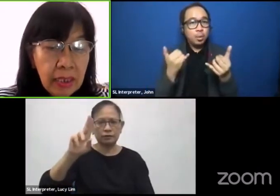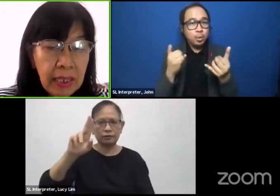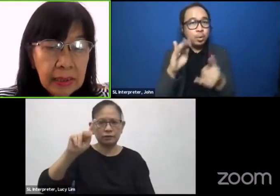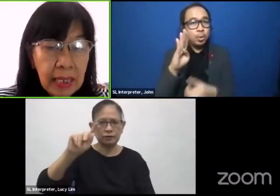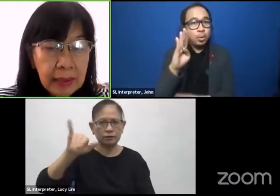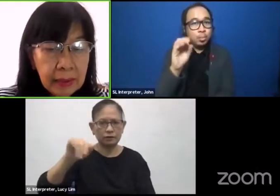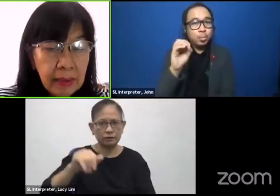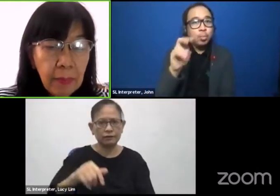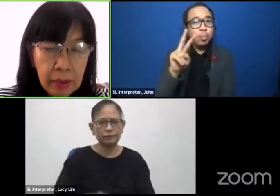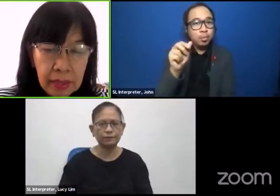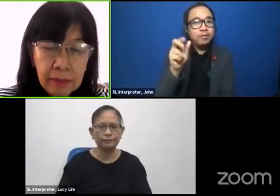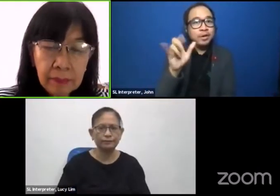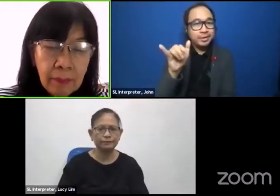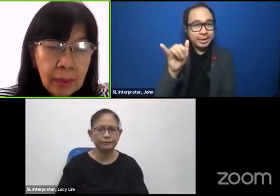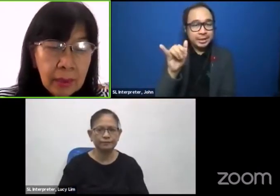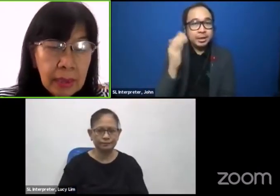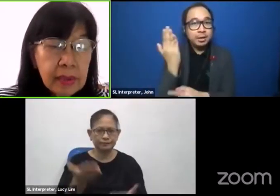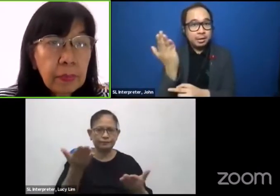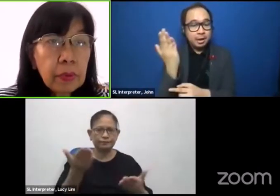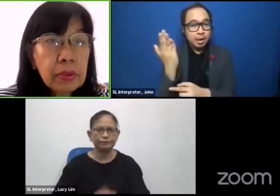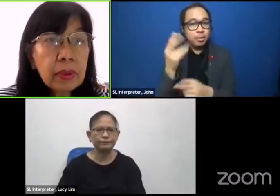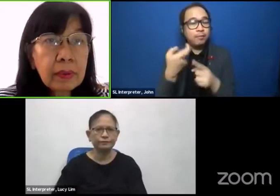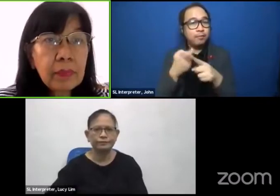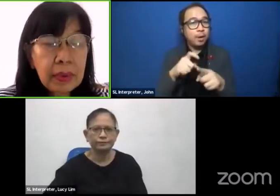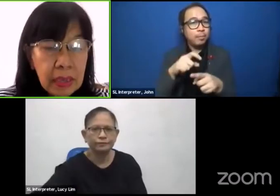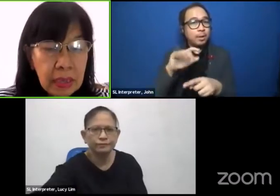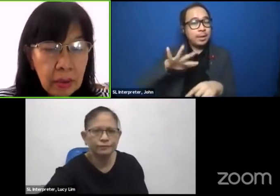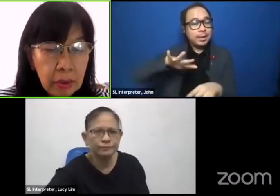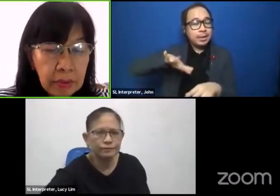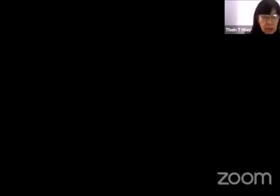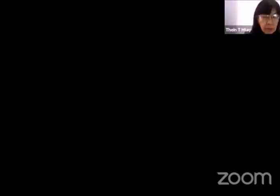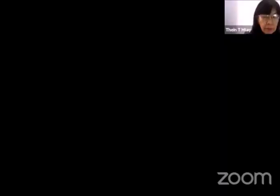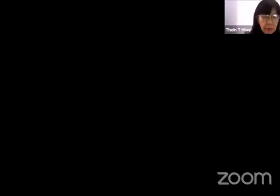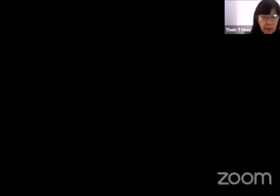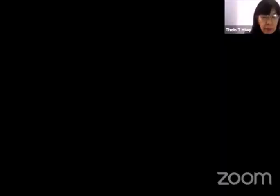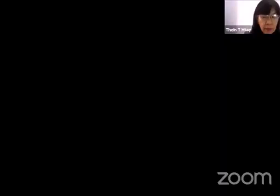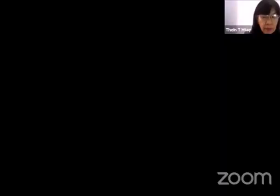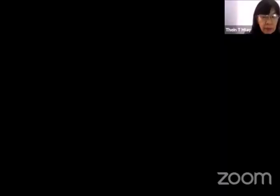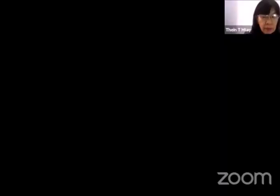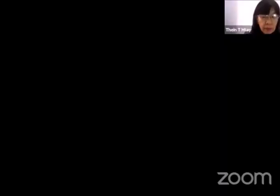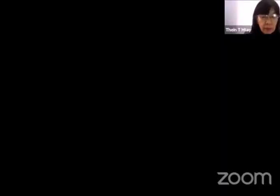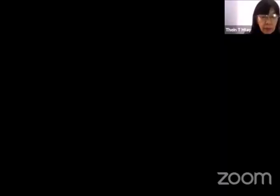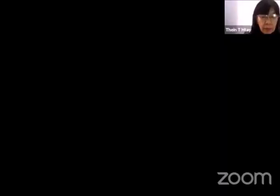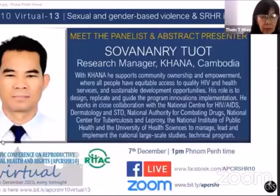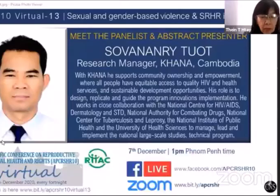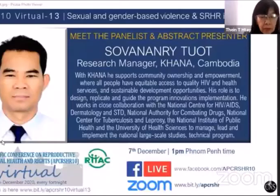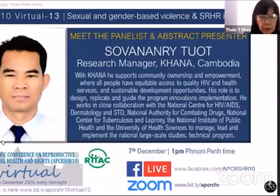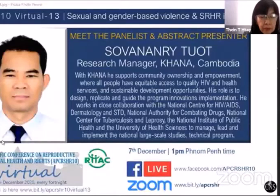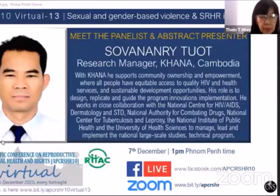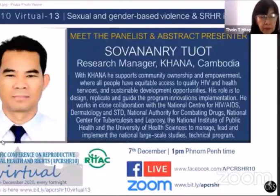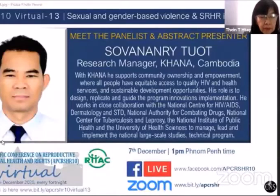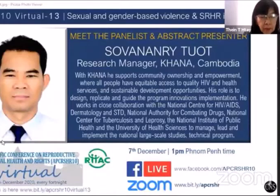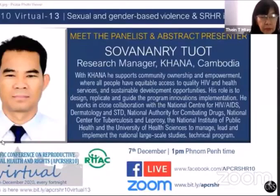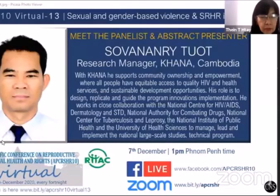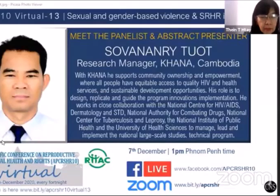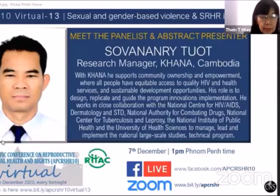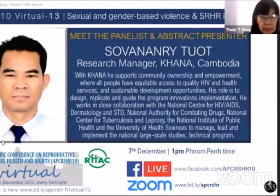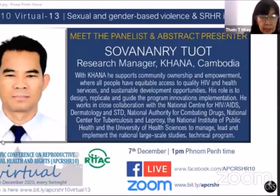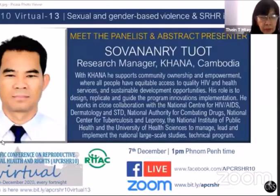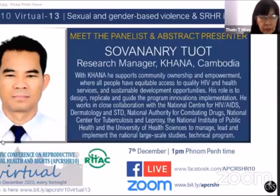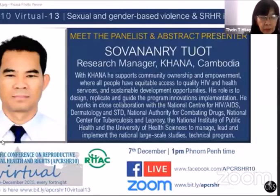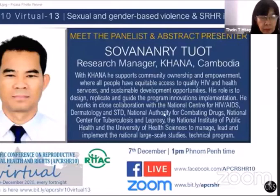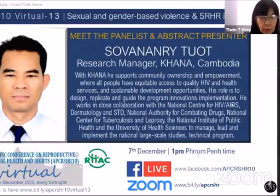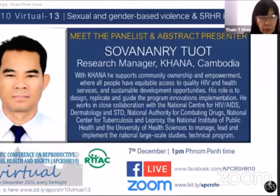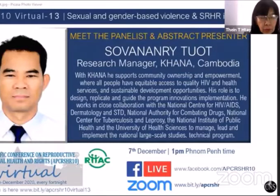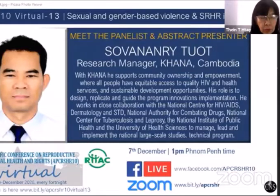manager at Kana Cambodia that supports community ownership and empowerment, where all people have equitable access